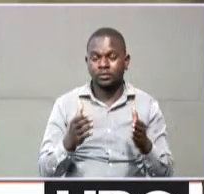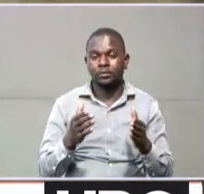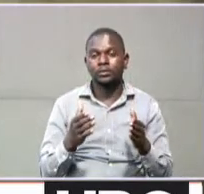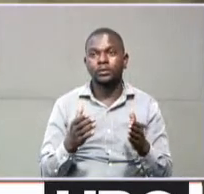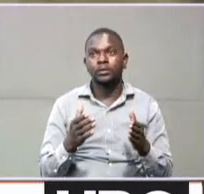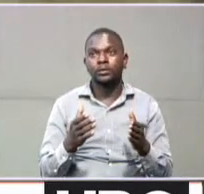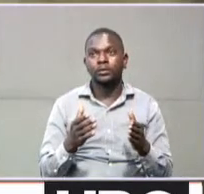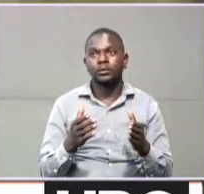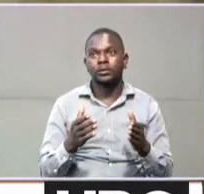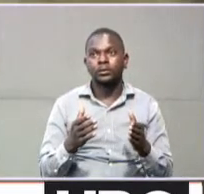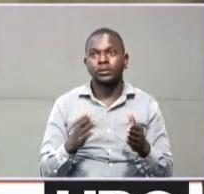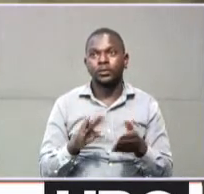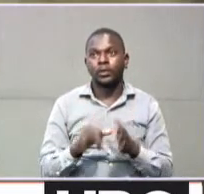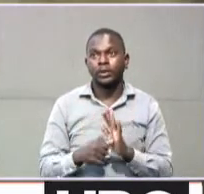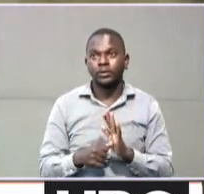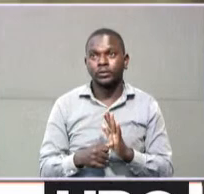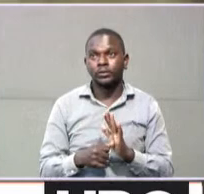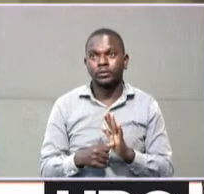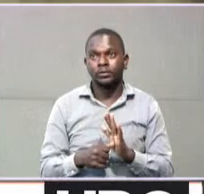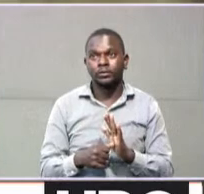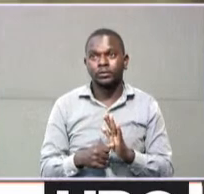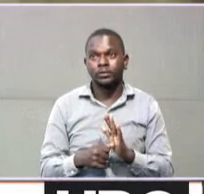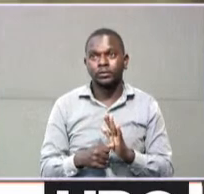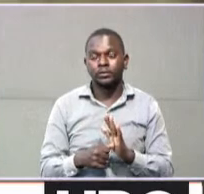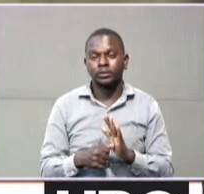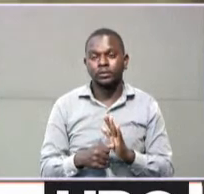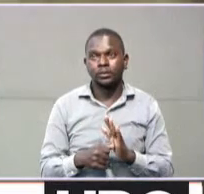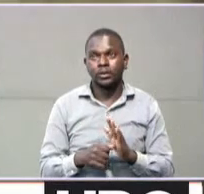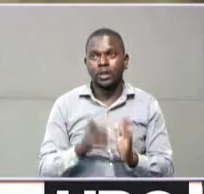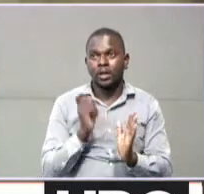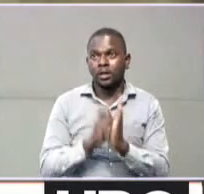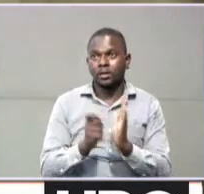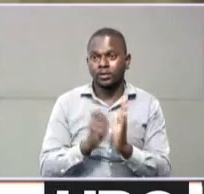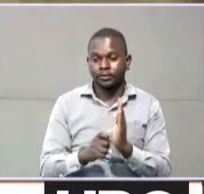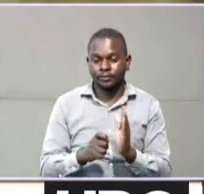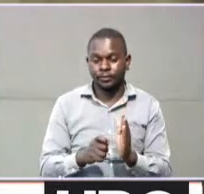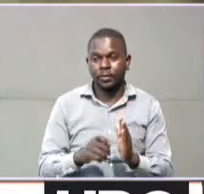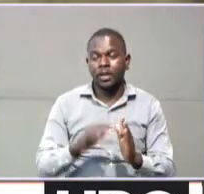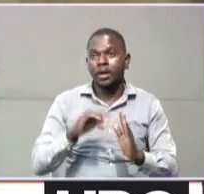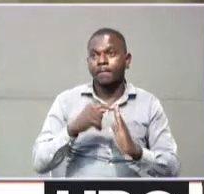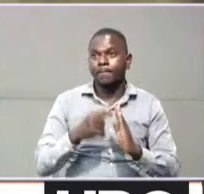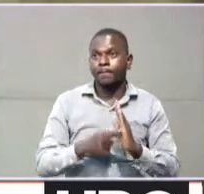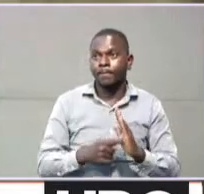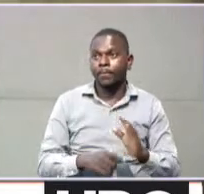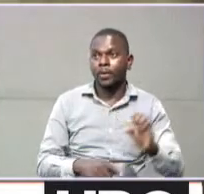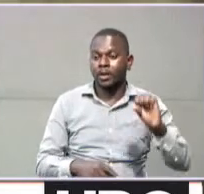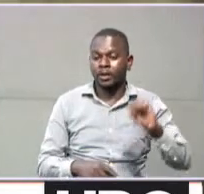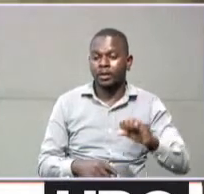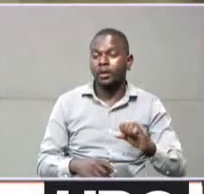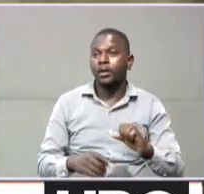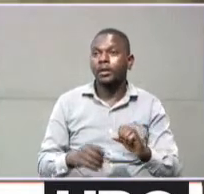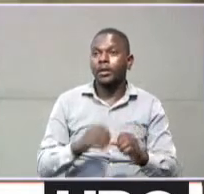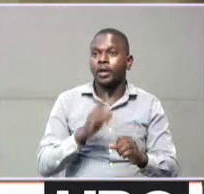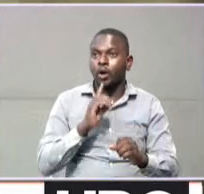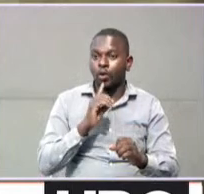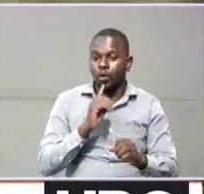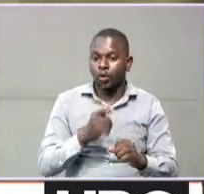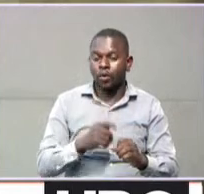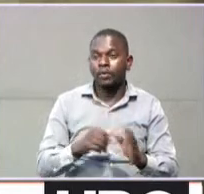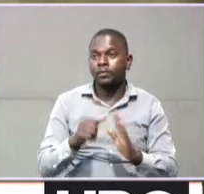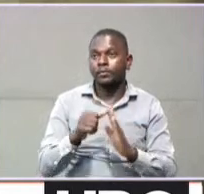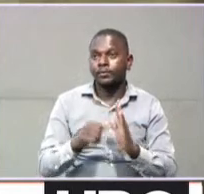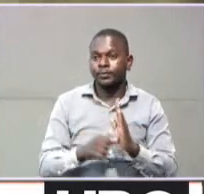uh on our issues so clark kind of number nine very short one